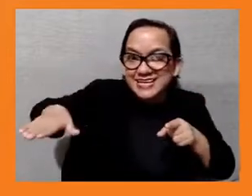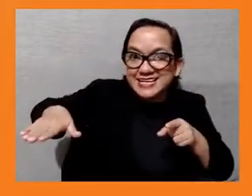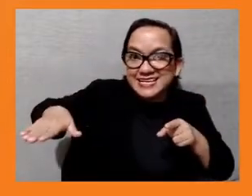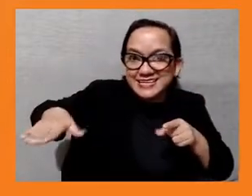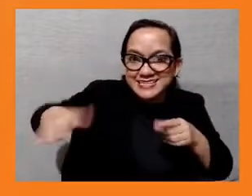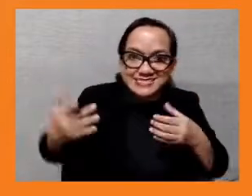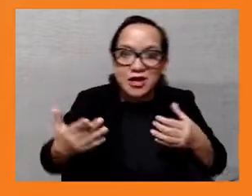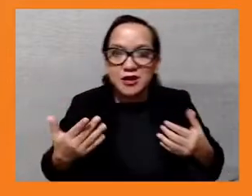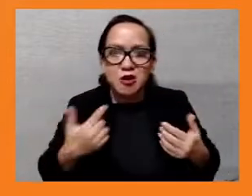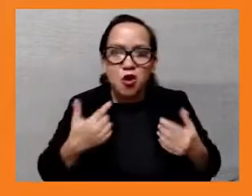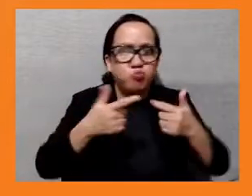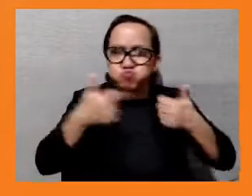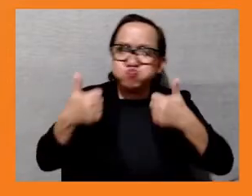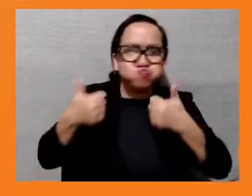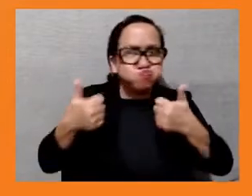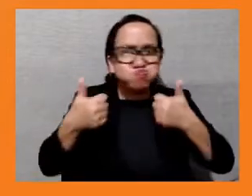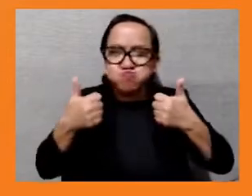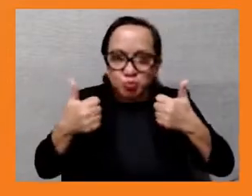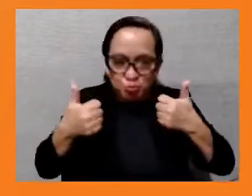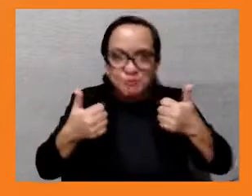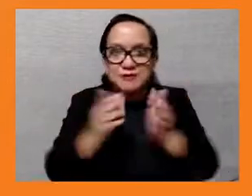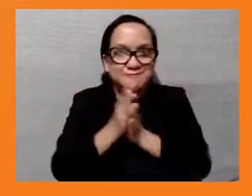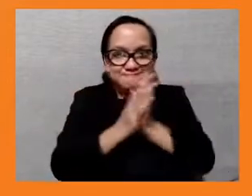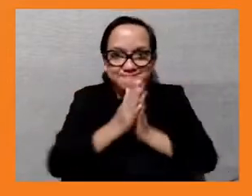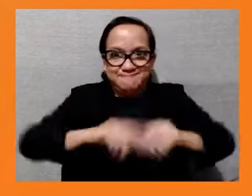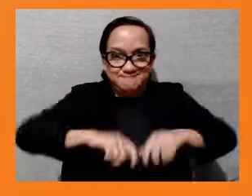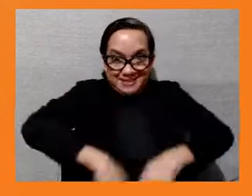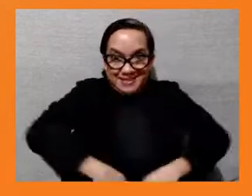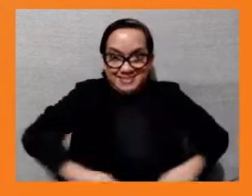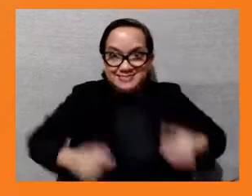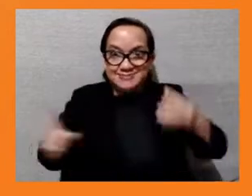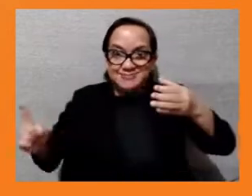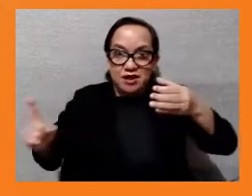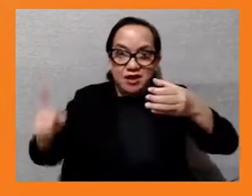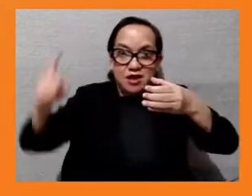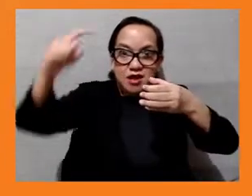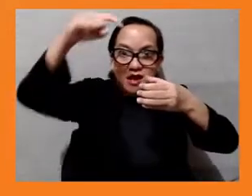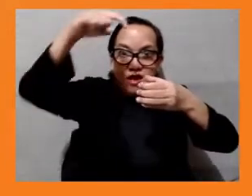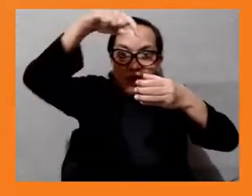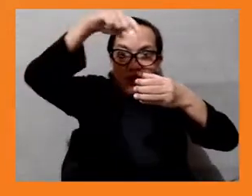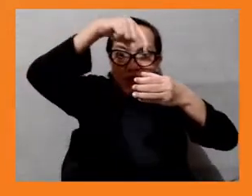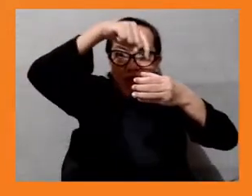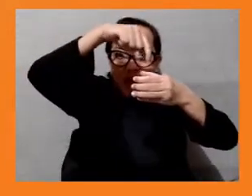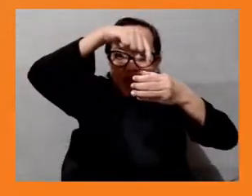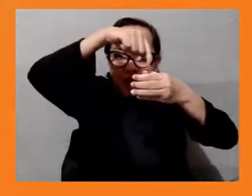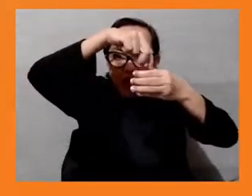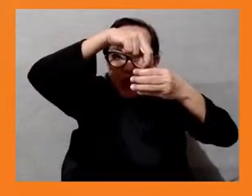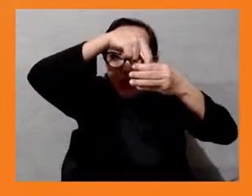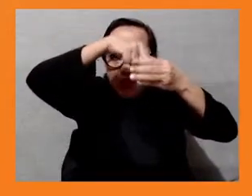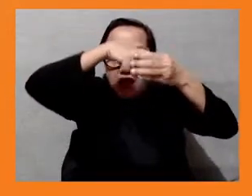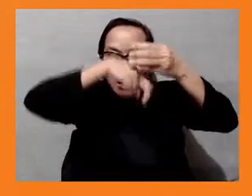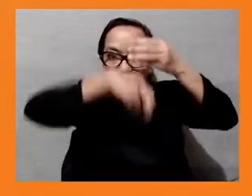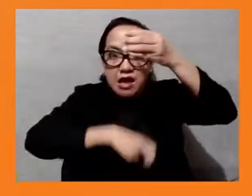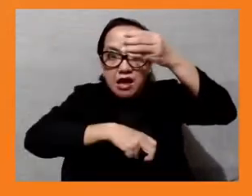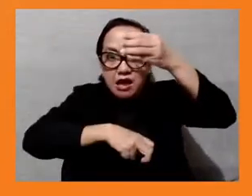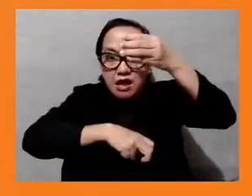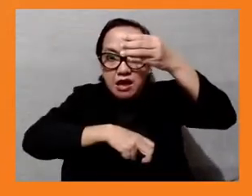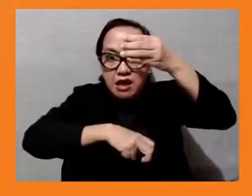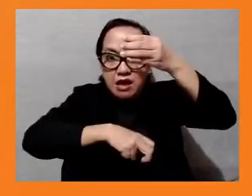same or better income and livelihood status of affected peoples. Similarly, consultations should be free